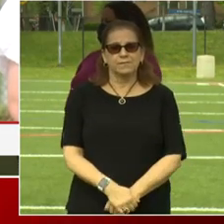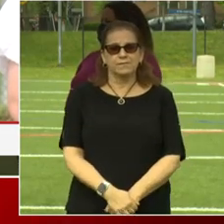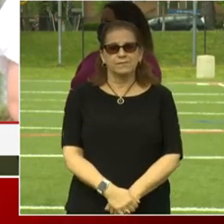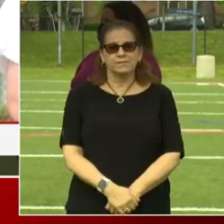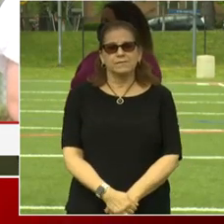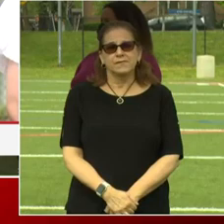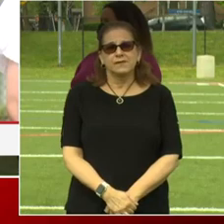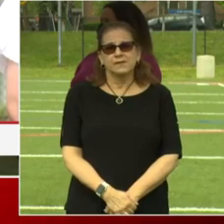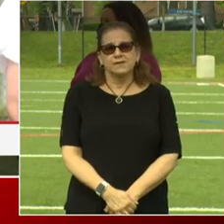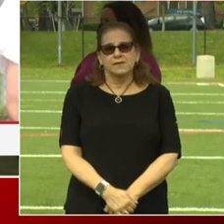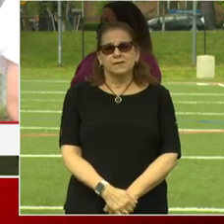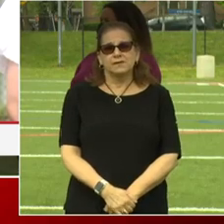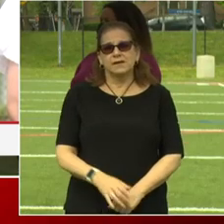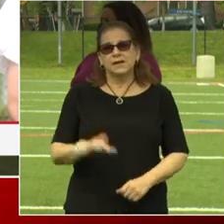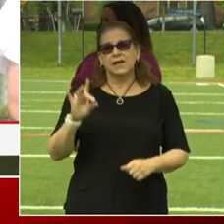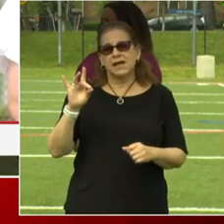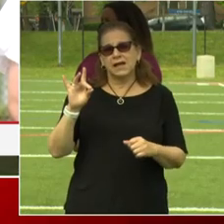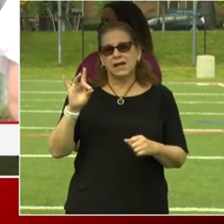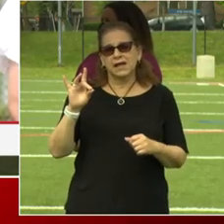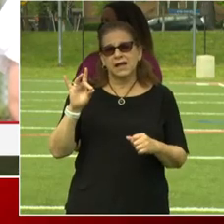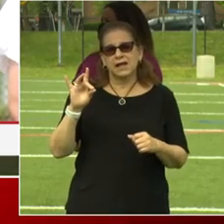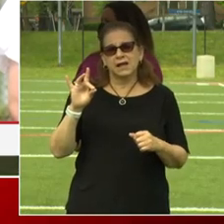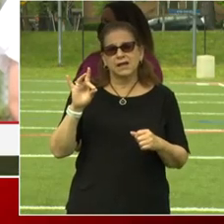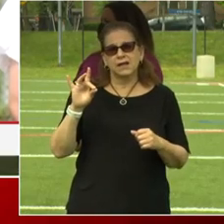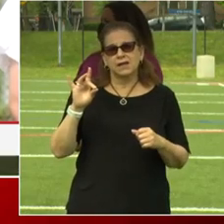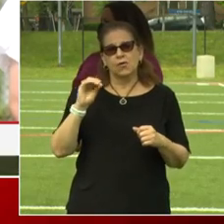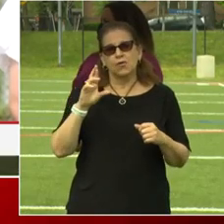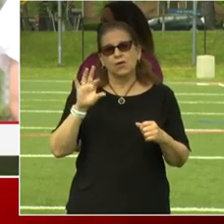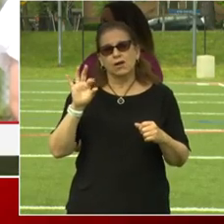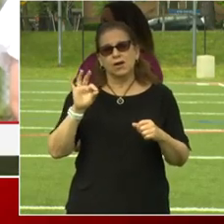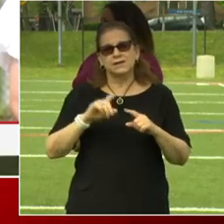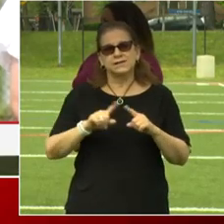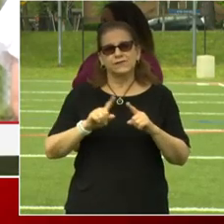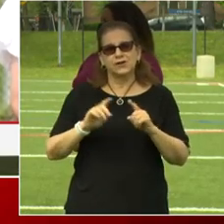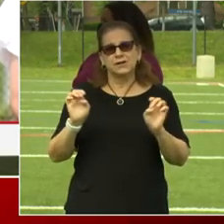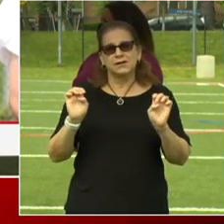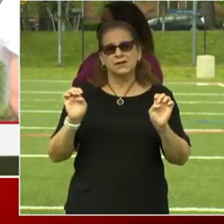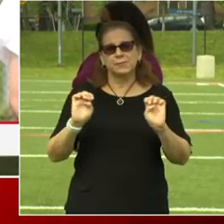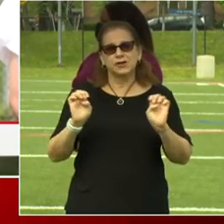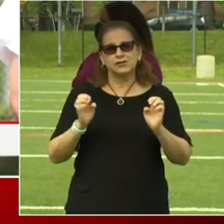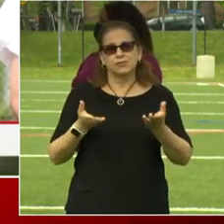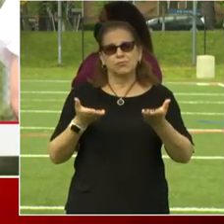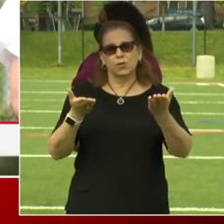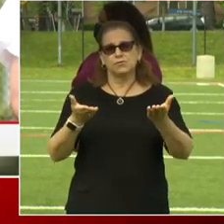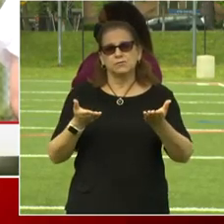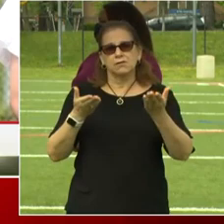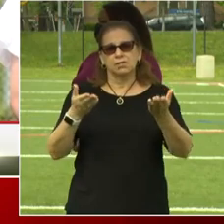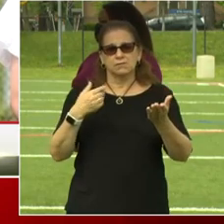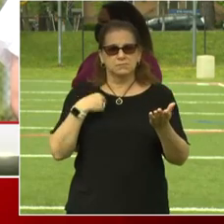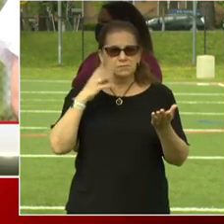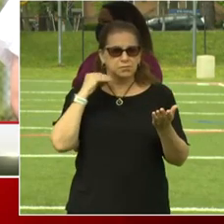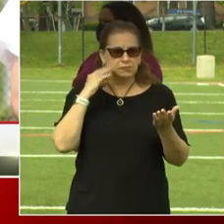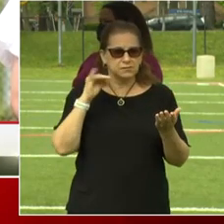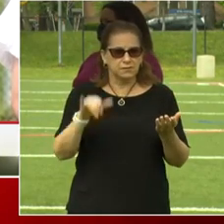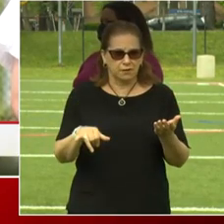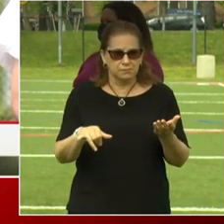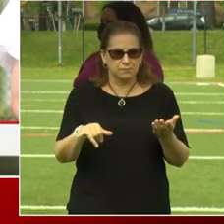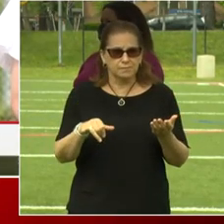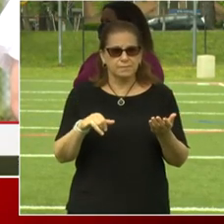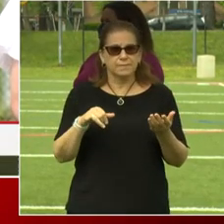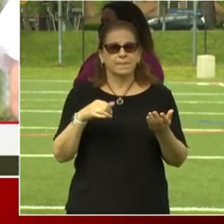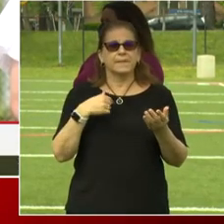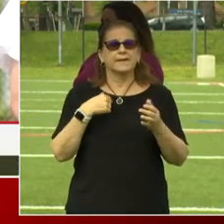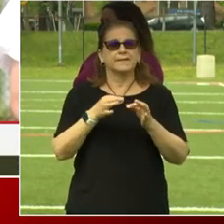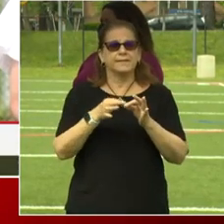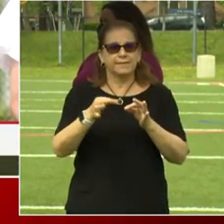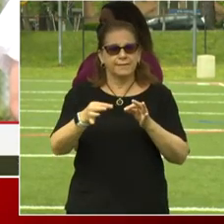or 9 emergency bills. I'm not going to go through all of those. One of them is to extend the mayor's authority with